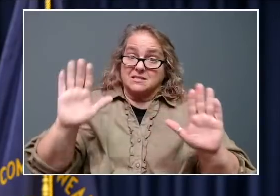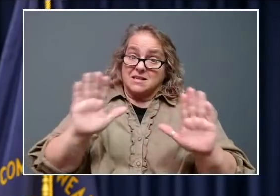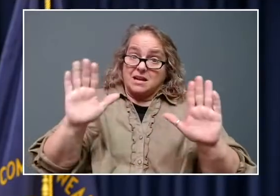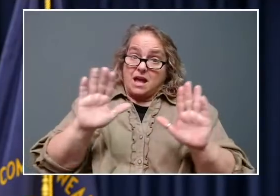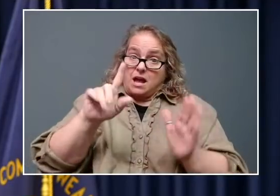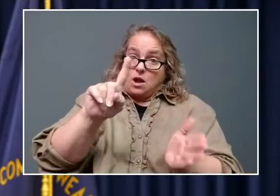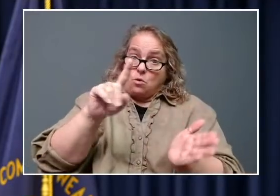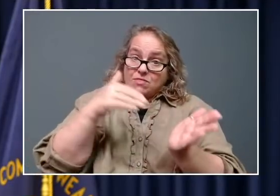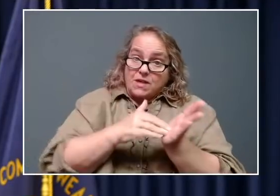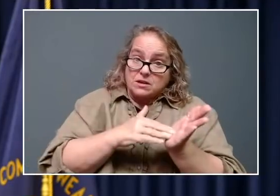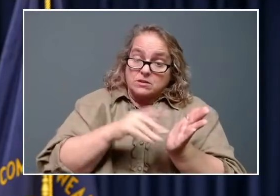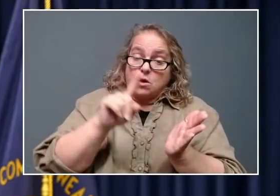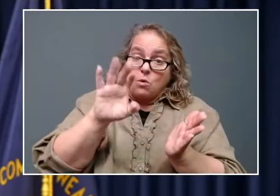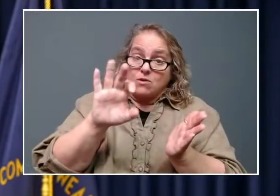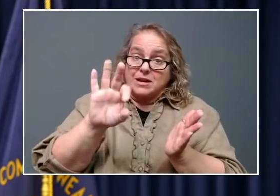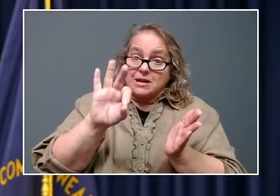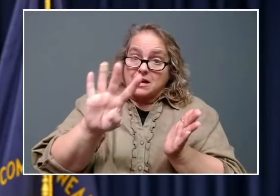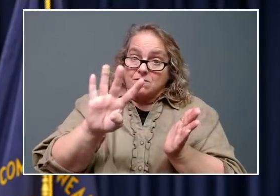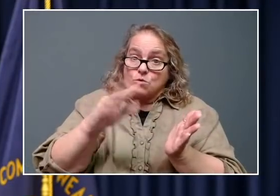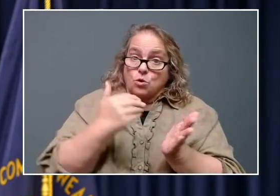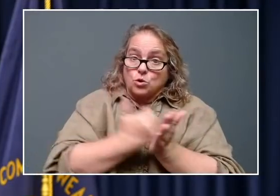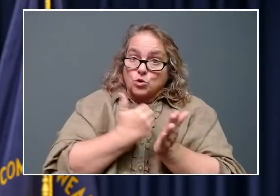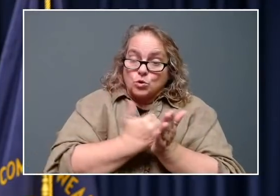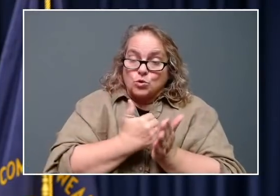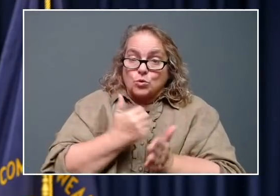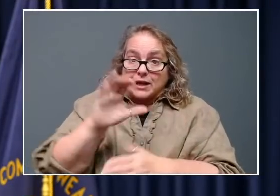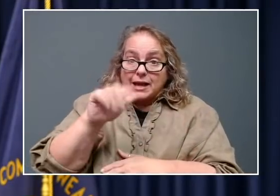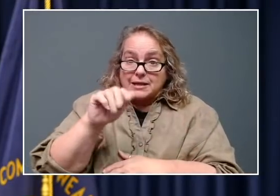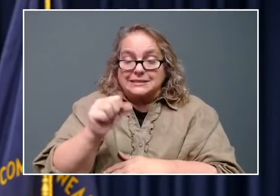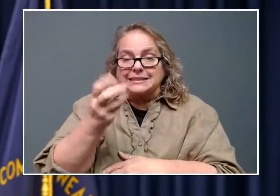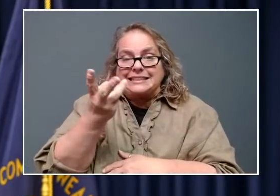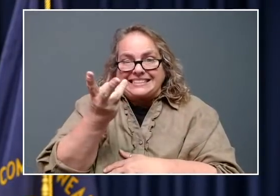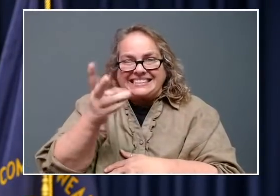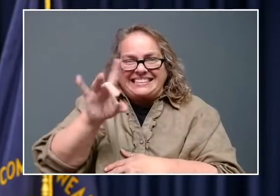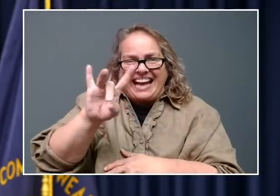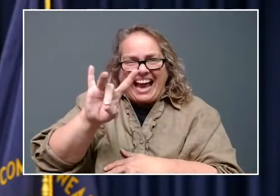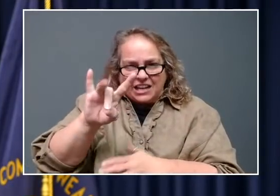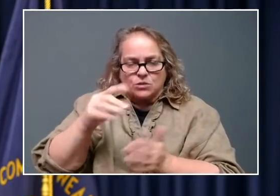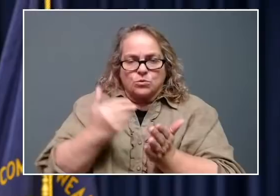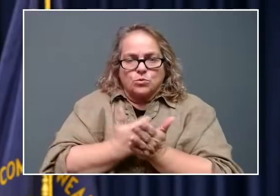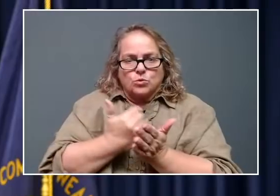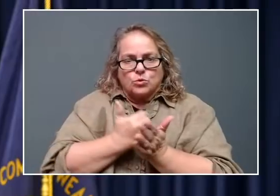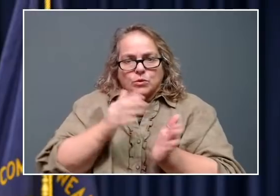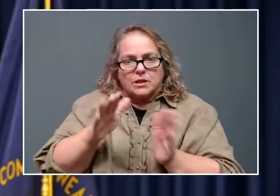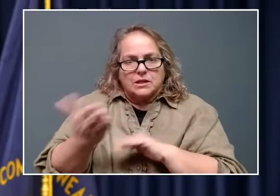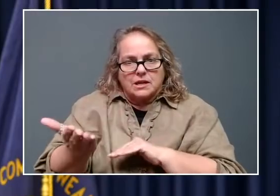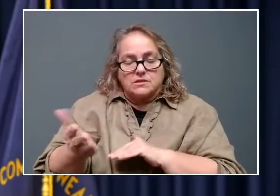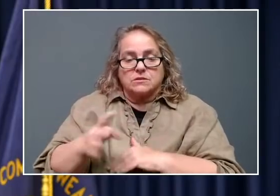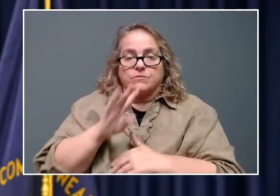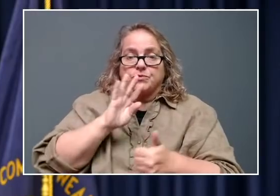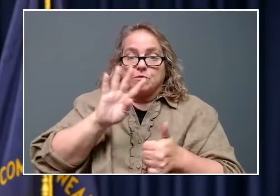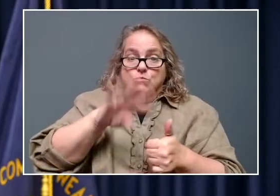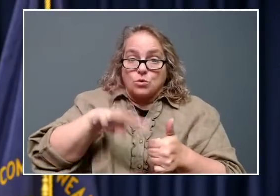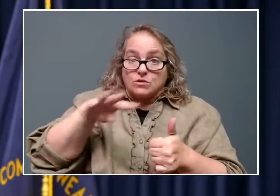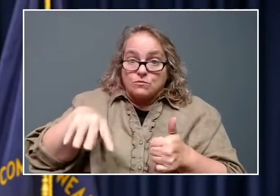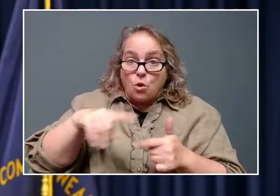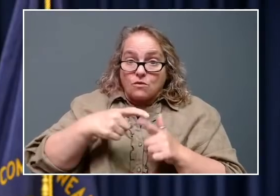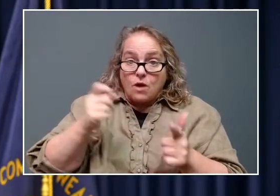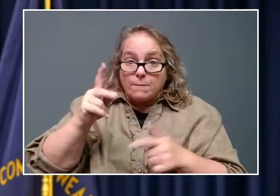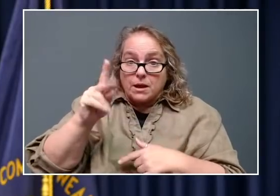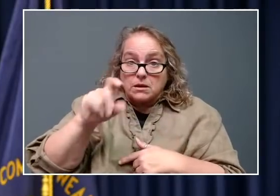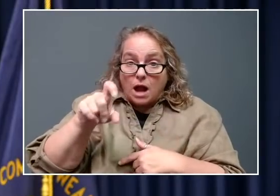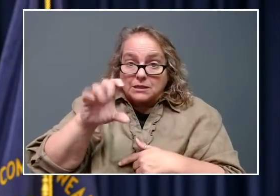1,194 new cases, 68 new deaths. They include a 44-year-old from Knox County,